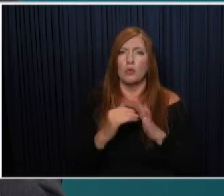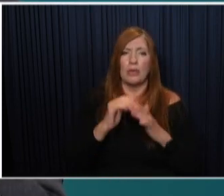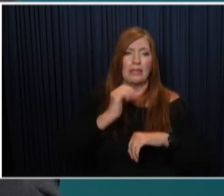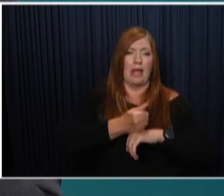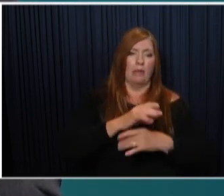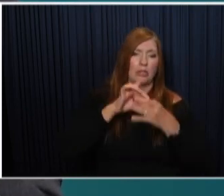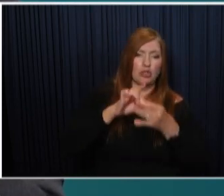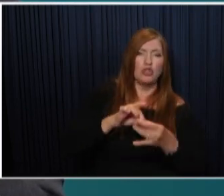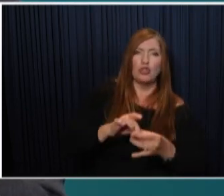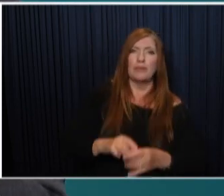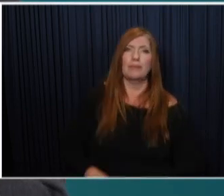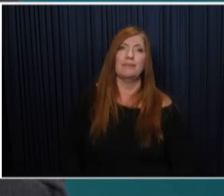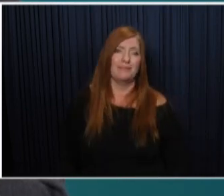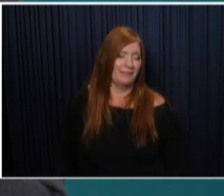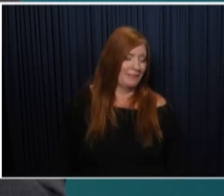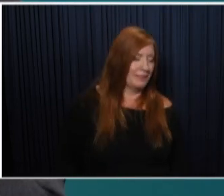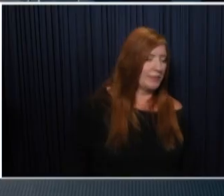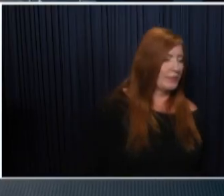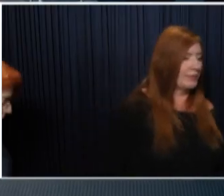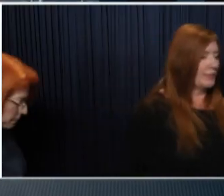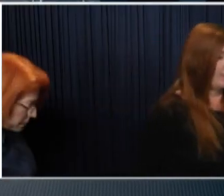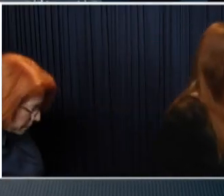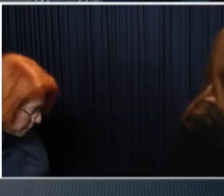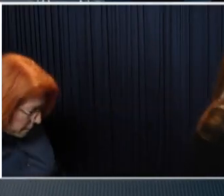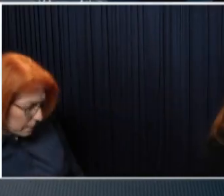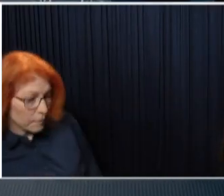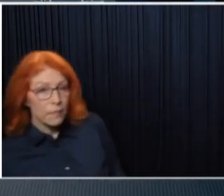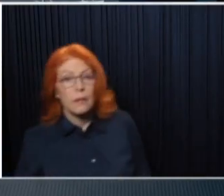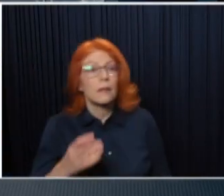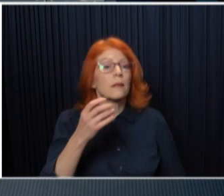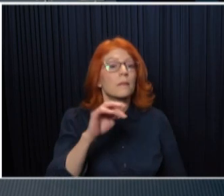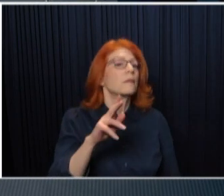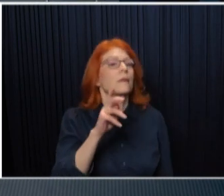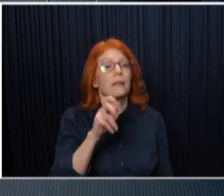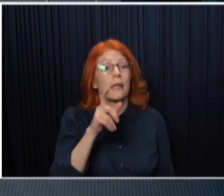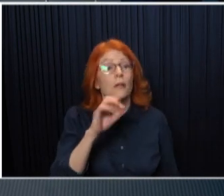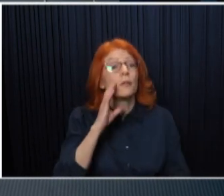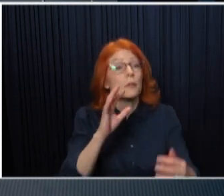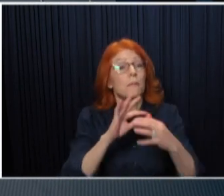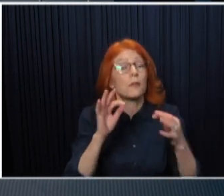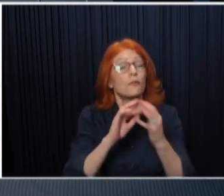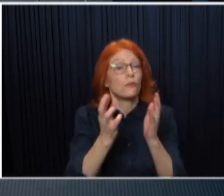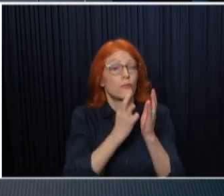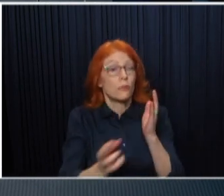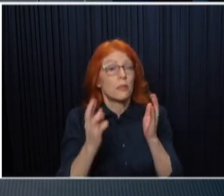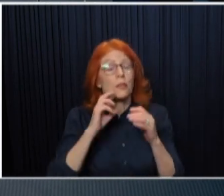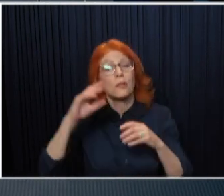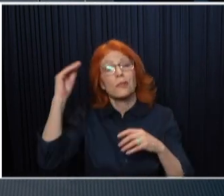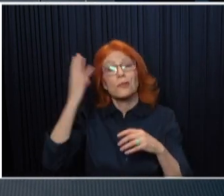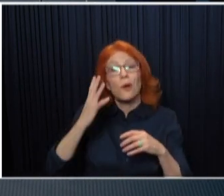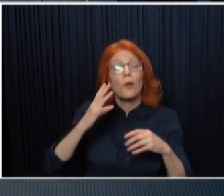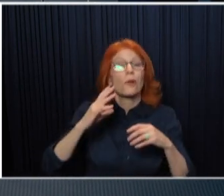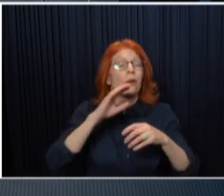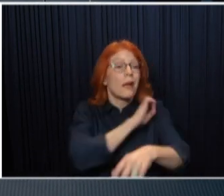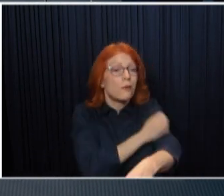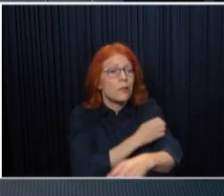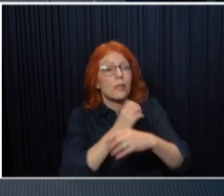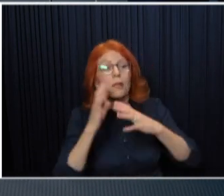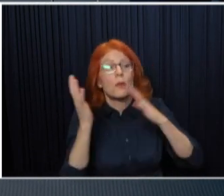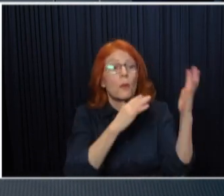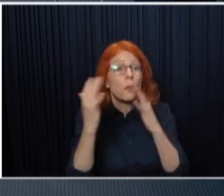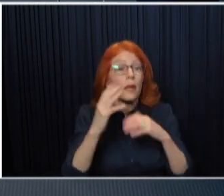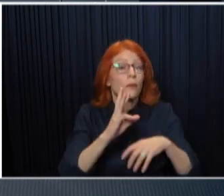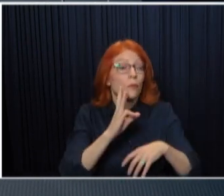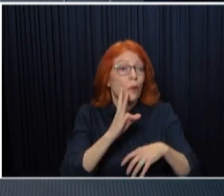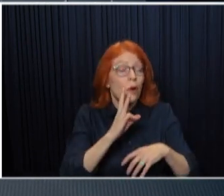stable. Okay. Mr. Keeler, in your response, you mentioned resources, solar energy, wind, water,